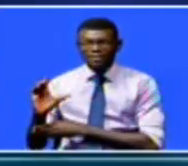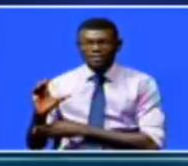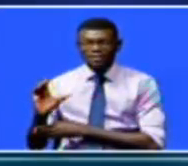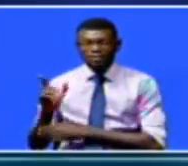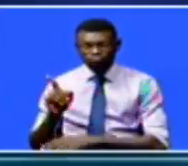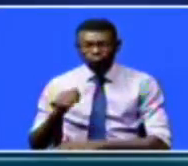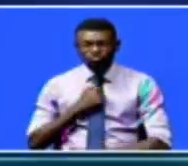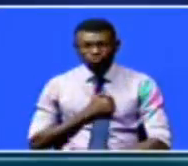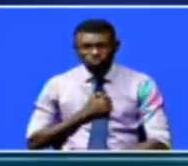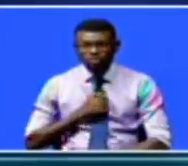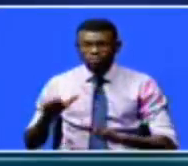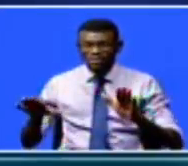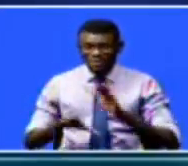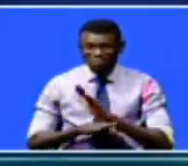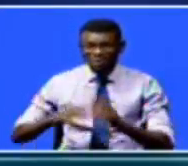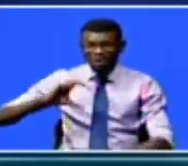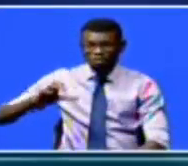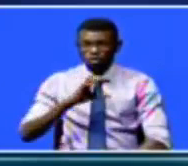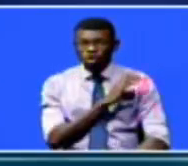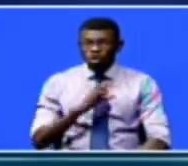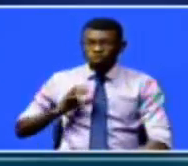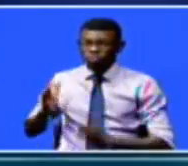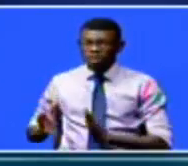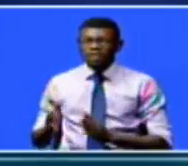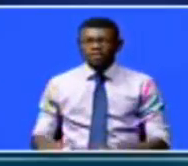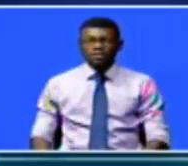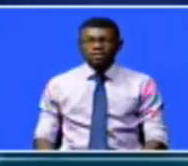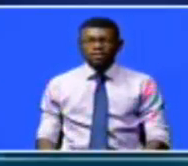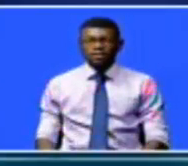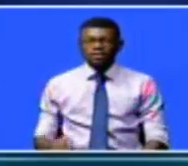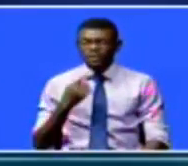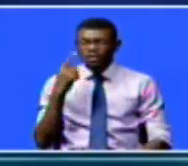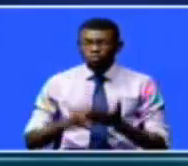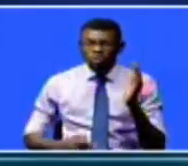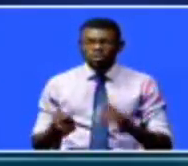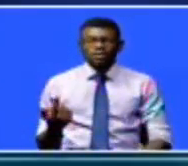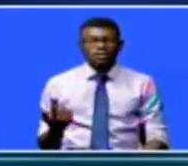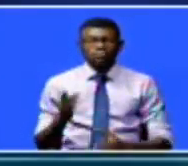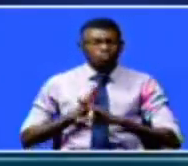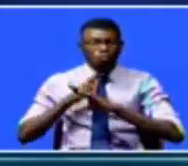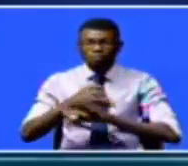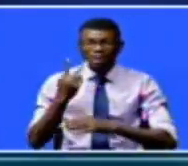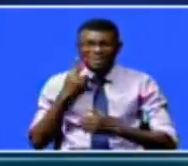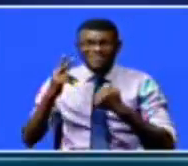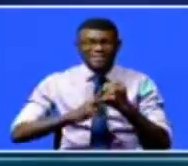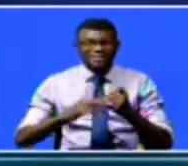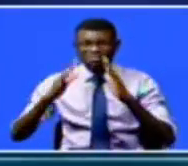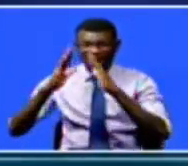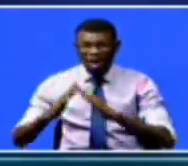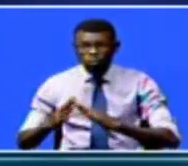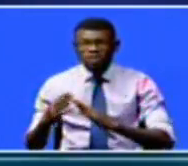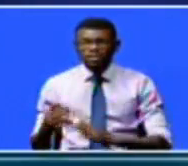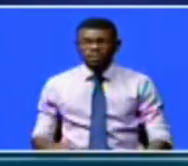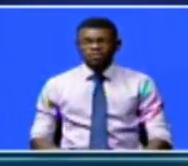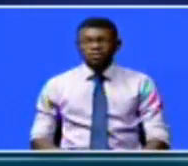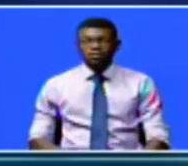the deputy county commissioner, the number he told me has swollen to over 700 households. For